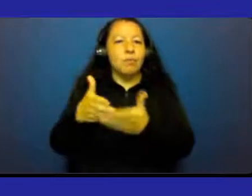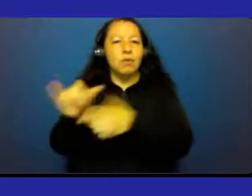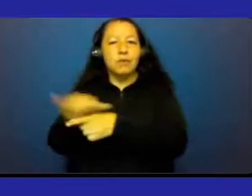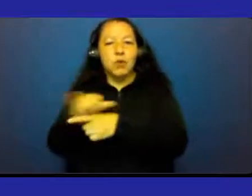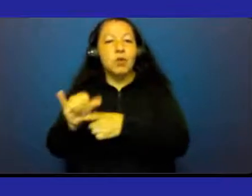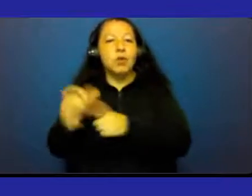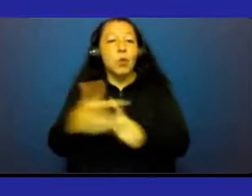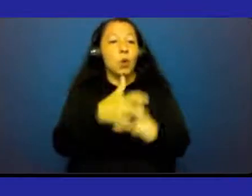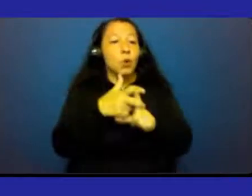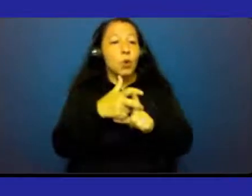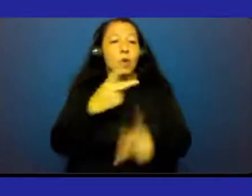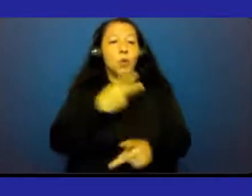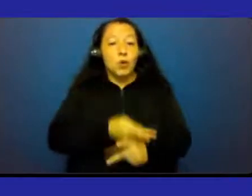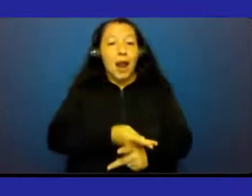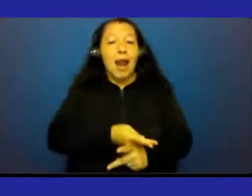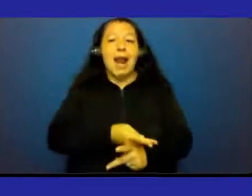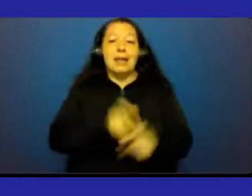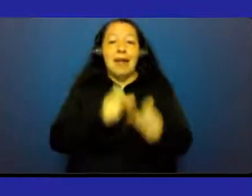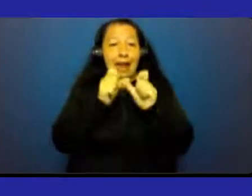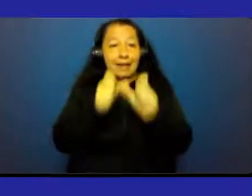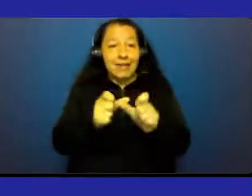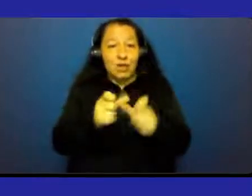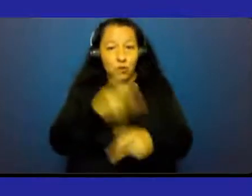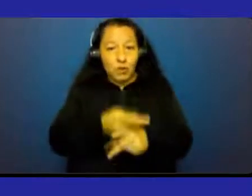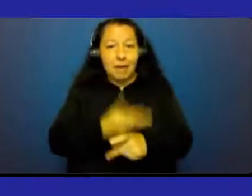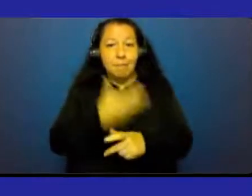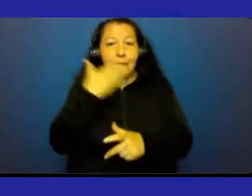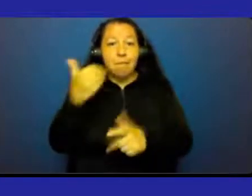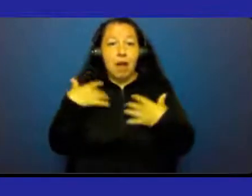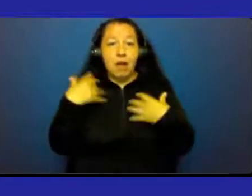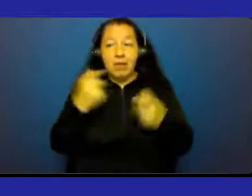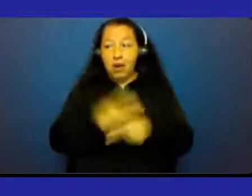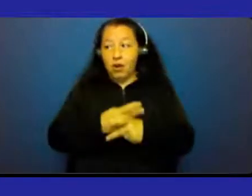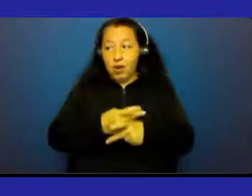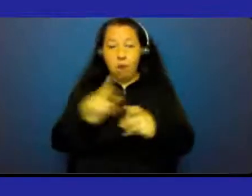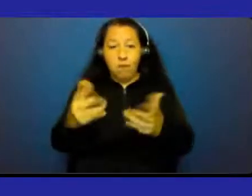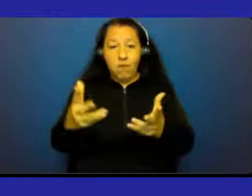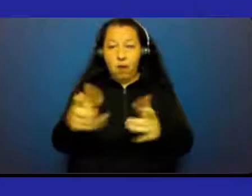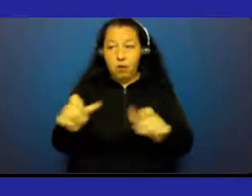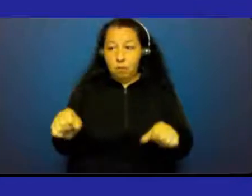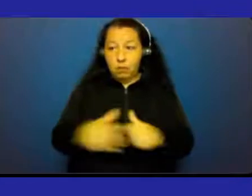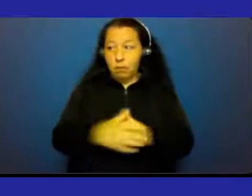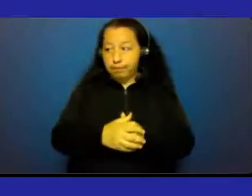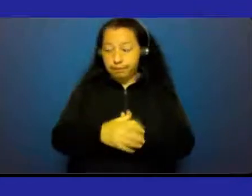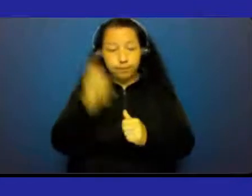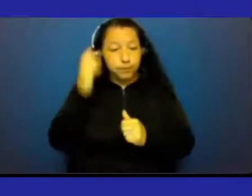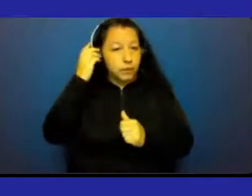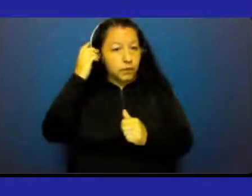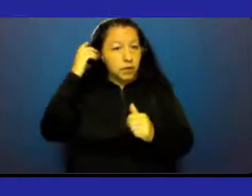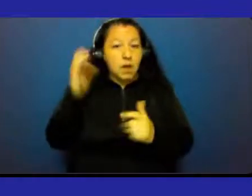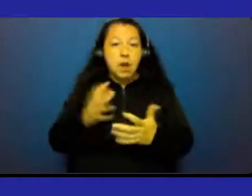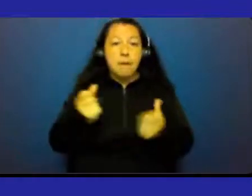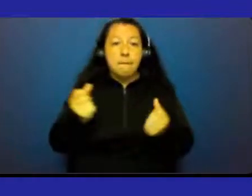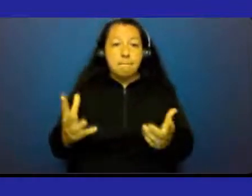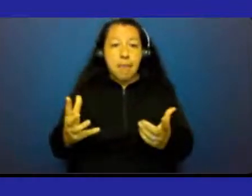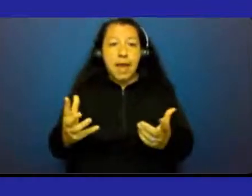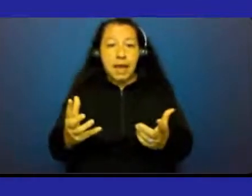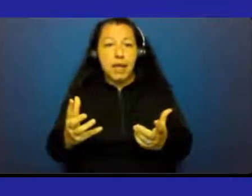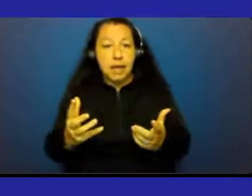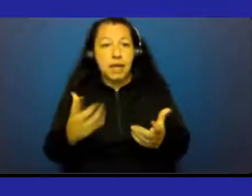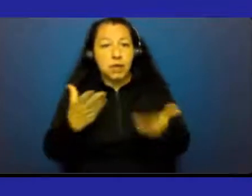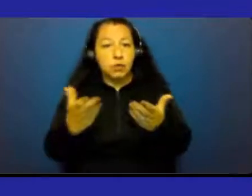best healthcare providers possible. Unfortunately, many specialty services in high demand by